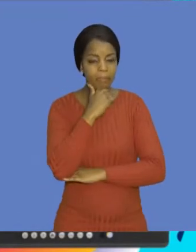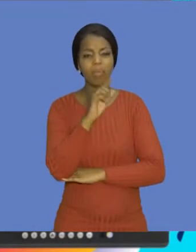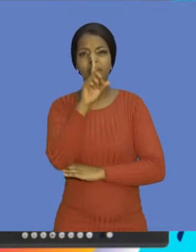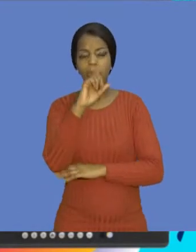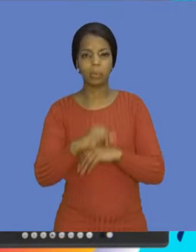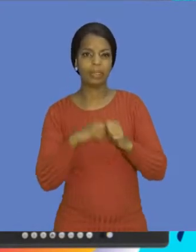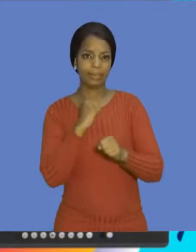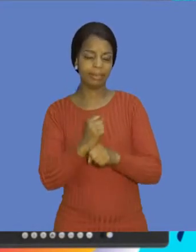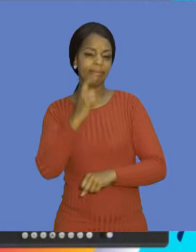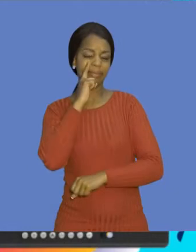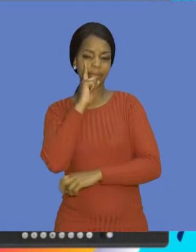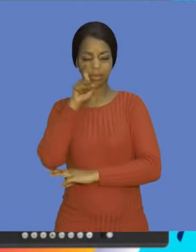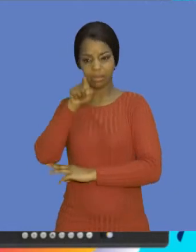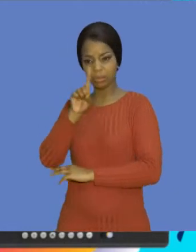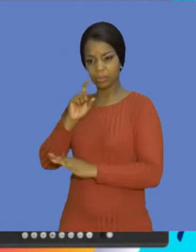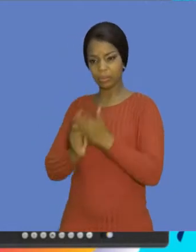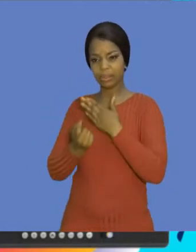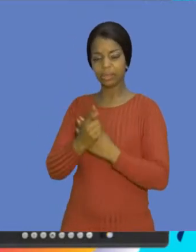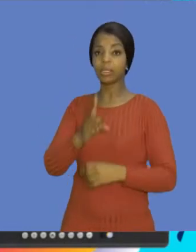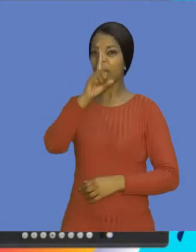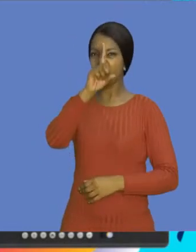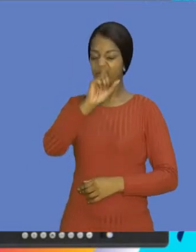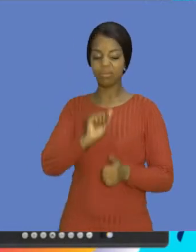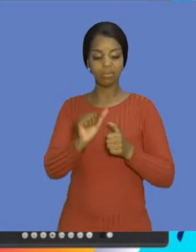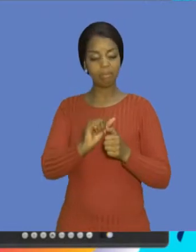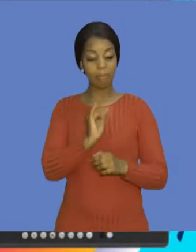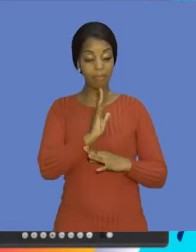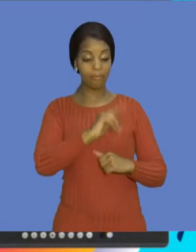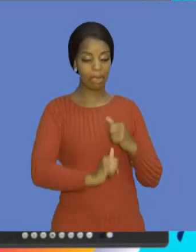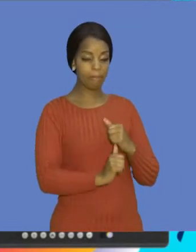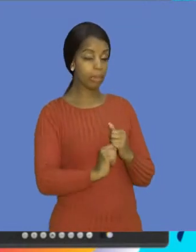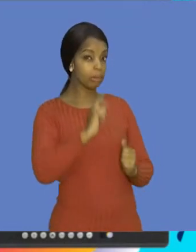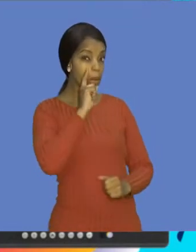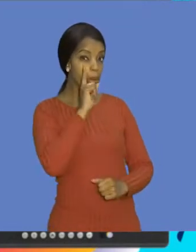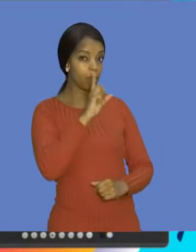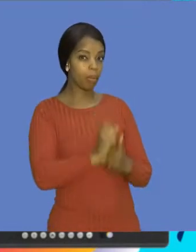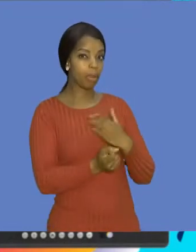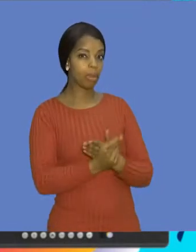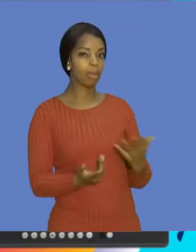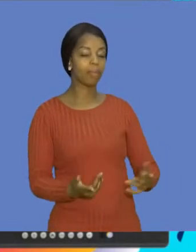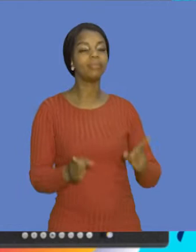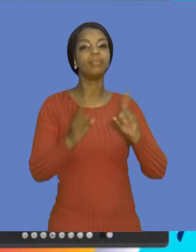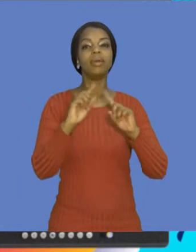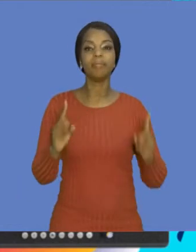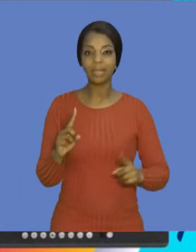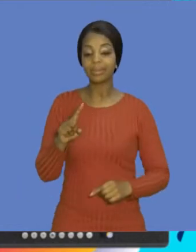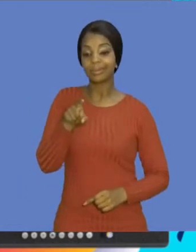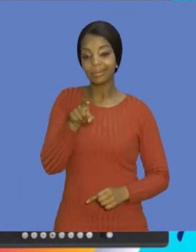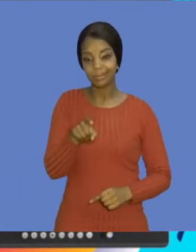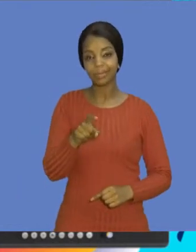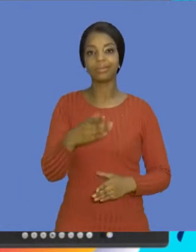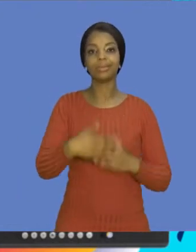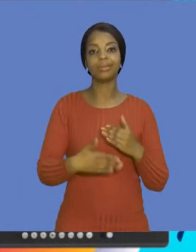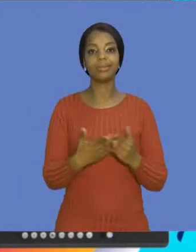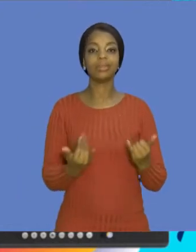happening? Okay, let's say for a year, what has been happening? For 5 months, what has been happening? But I will bring more of this